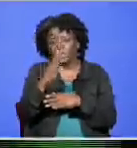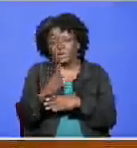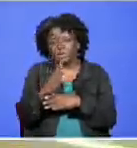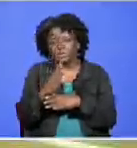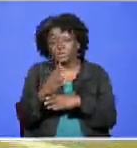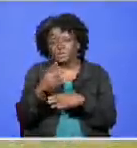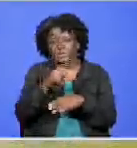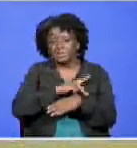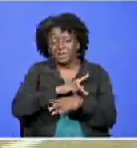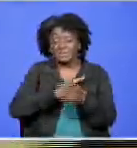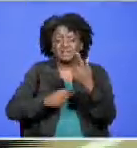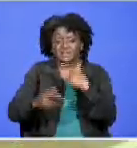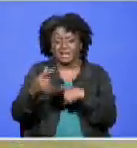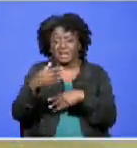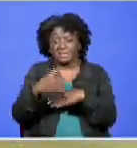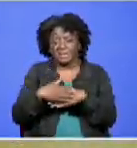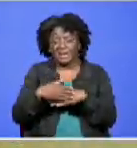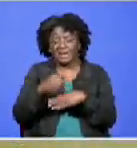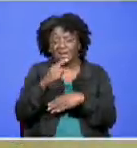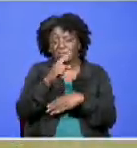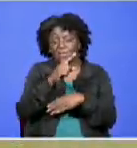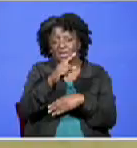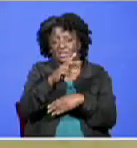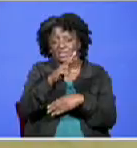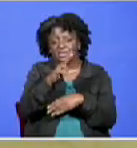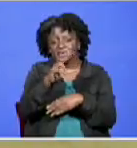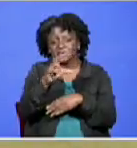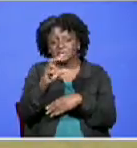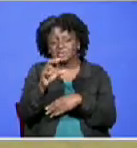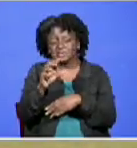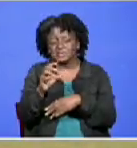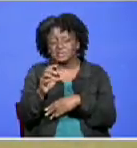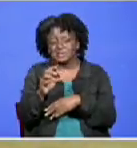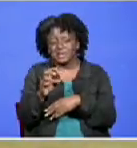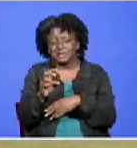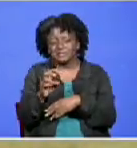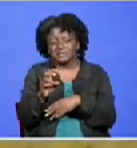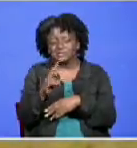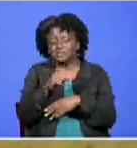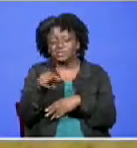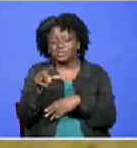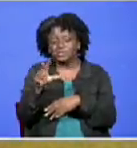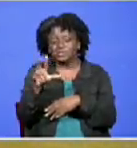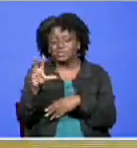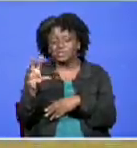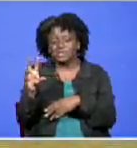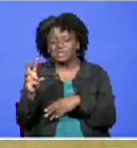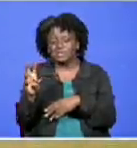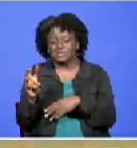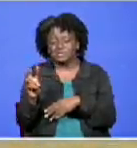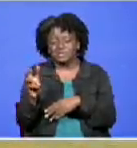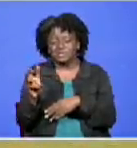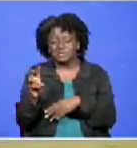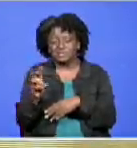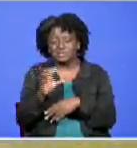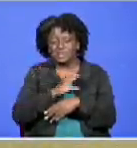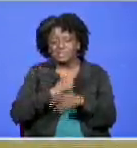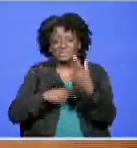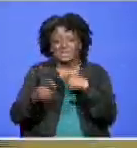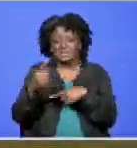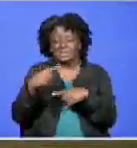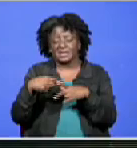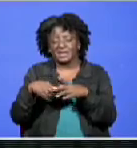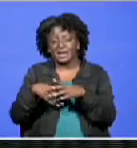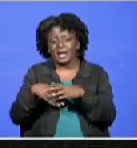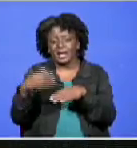back, got within one, 37-36 at the break. Cybots coming out of the locker room and taking a bite out of the Panthers. They led